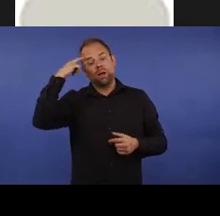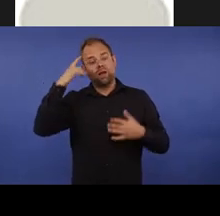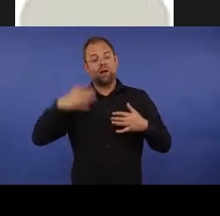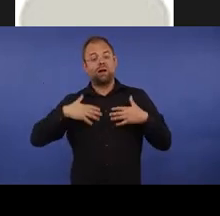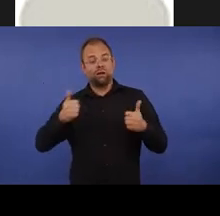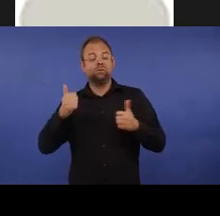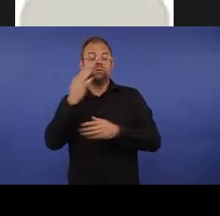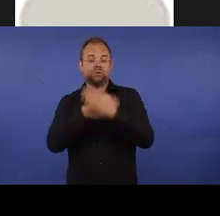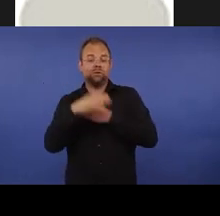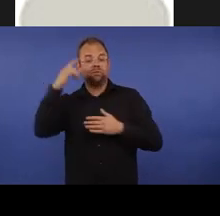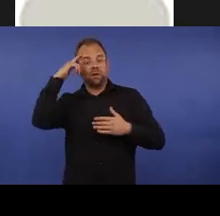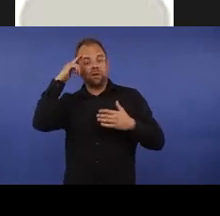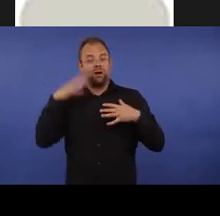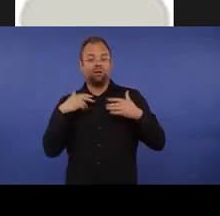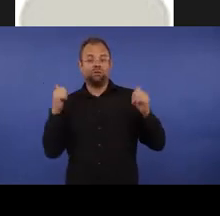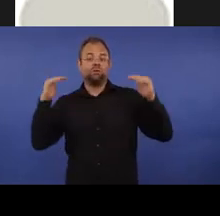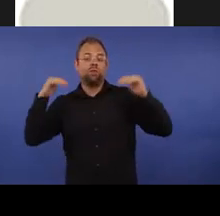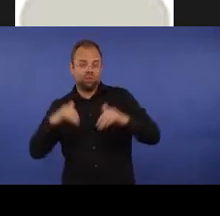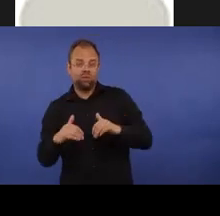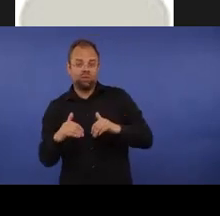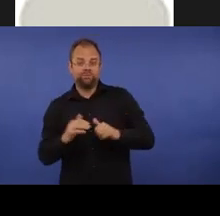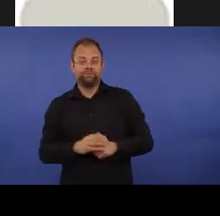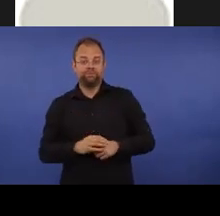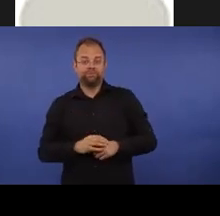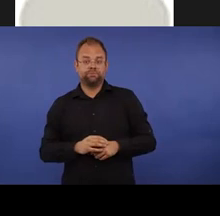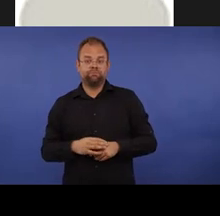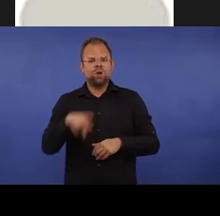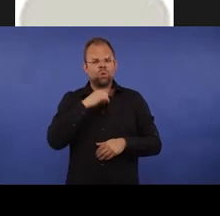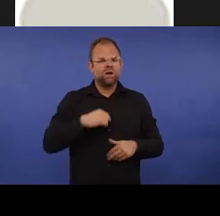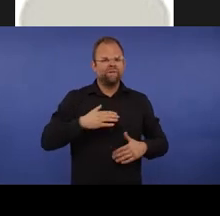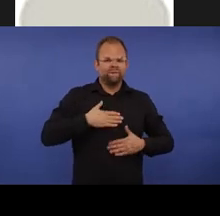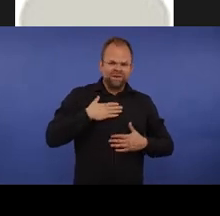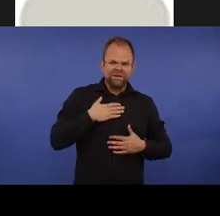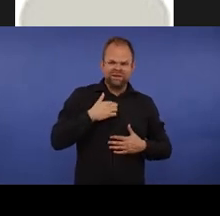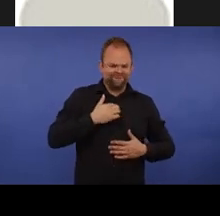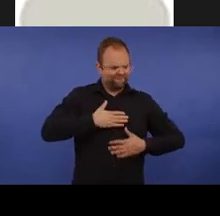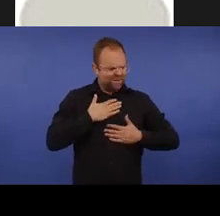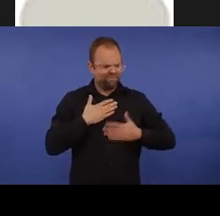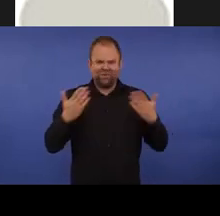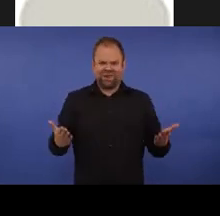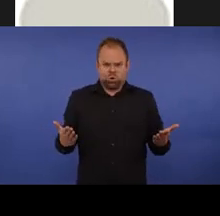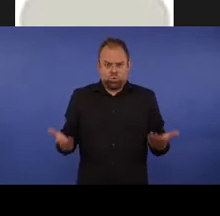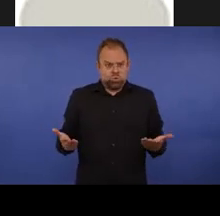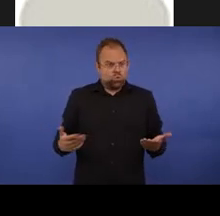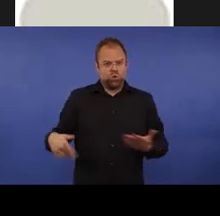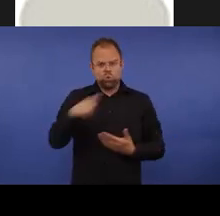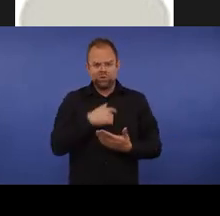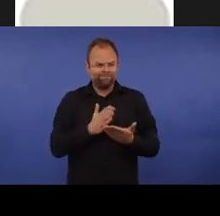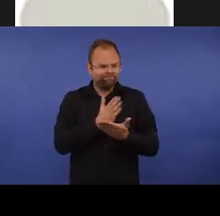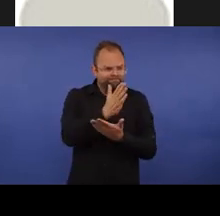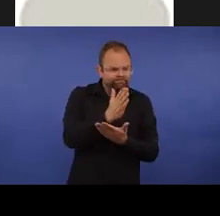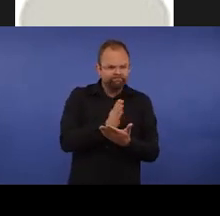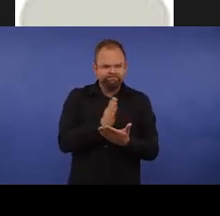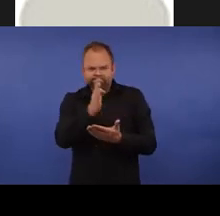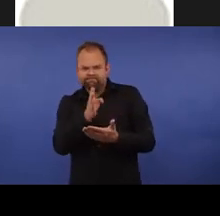know that what we are fighting for is correct. And I definitely agree that we need to be fighting against the medical